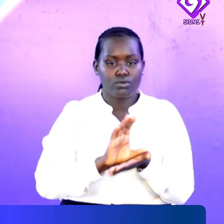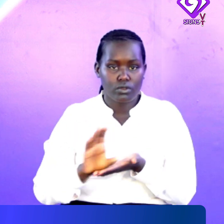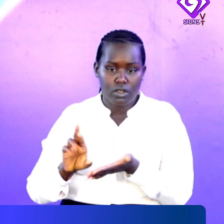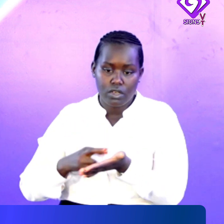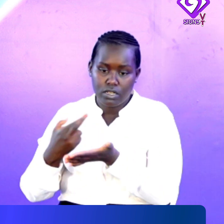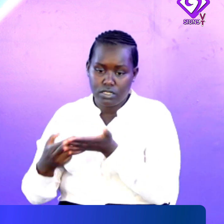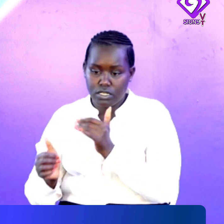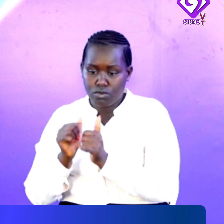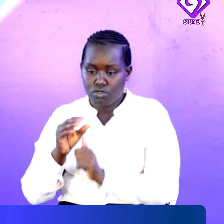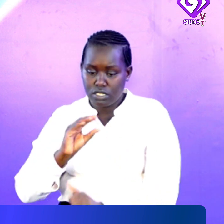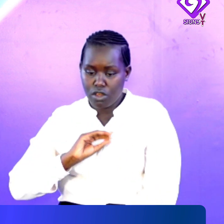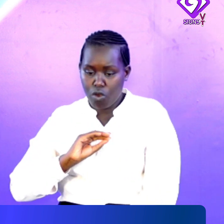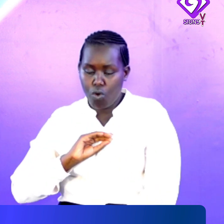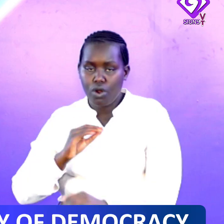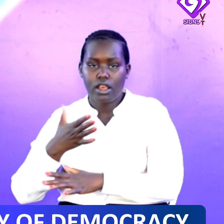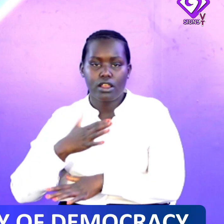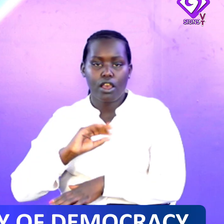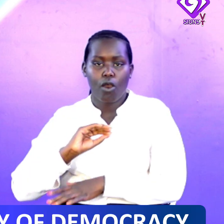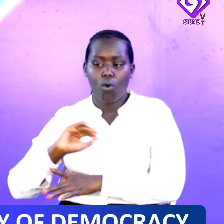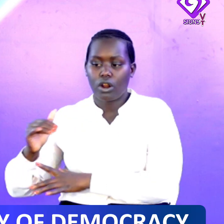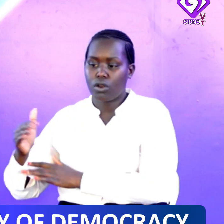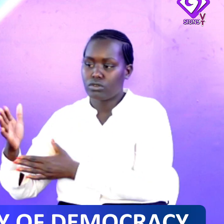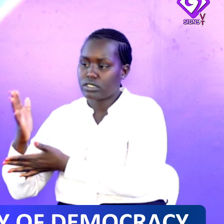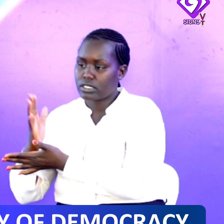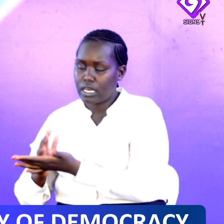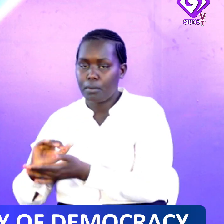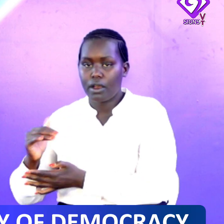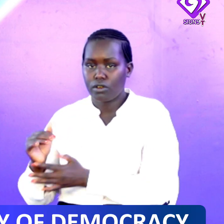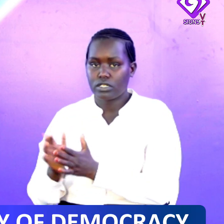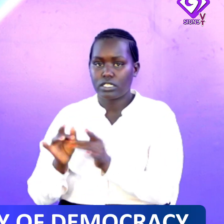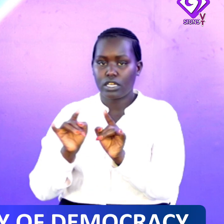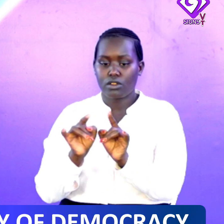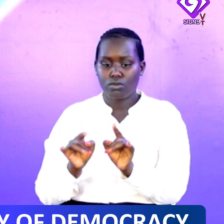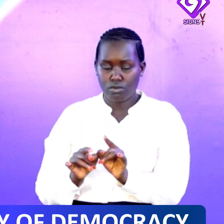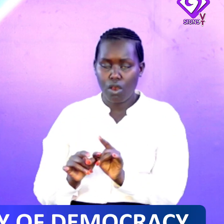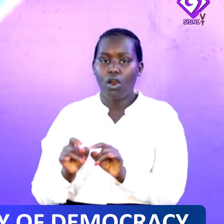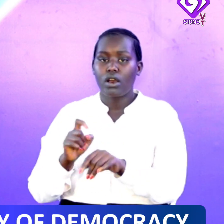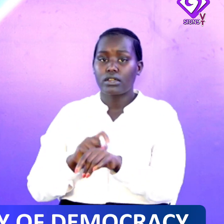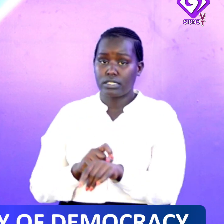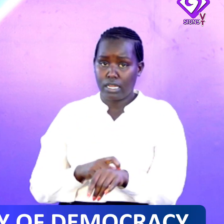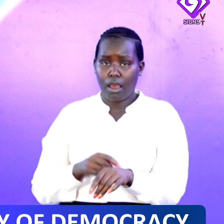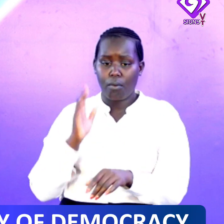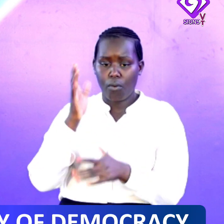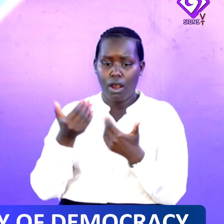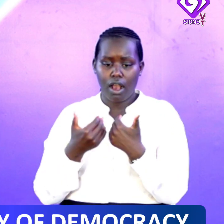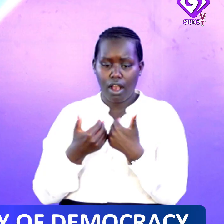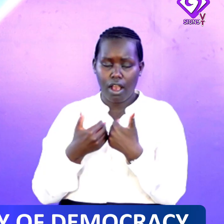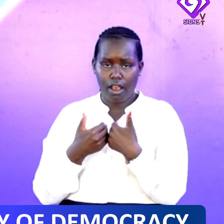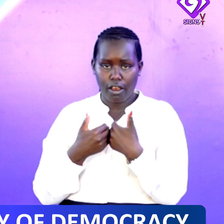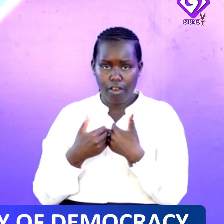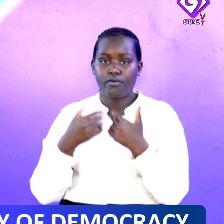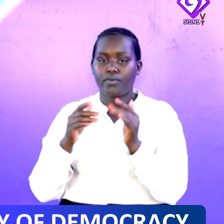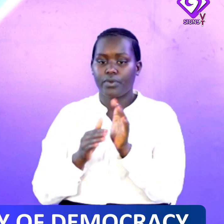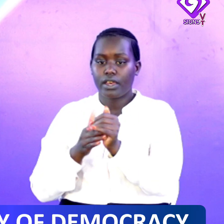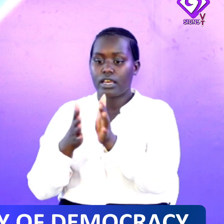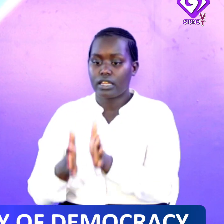their own counties, in their own sub-counties, in their own ward, and that time will come when we have a leader that can say,